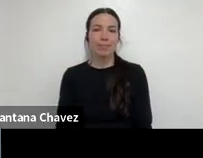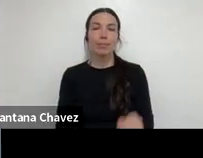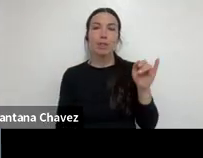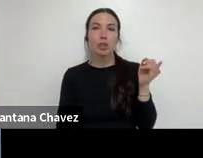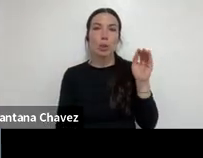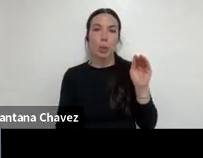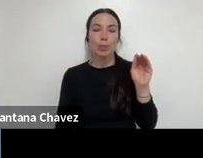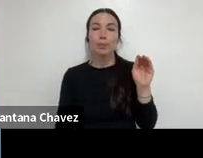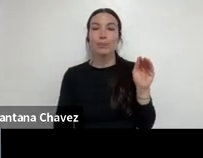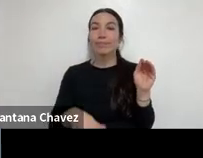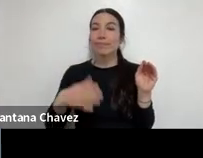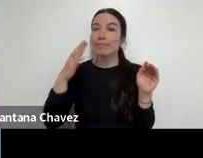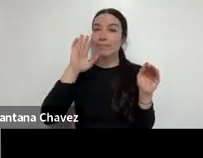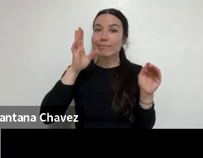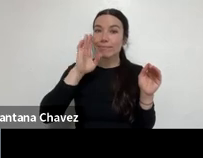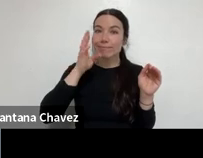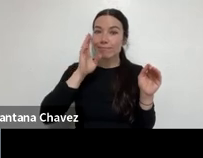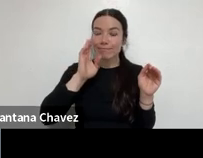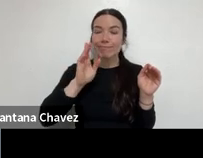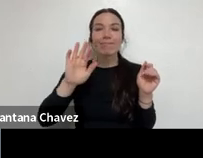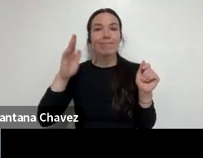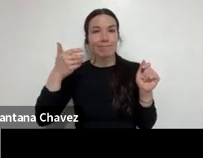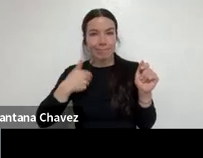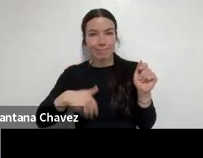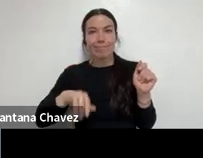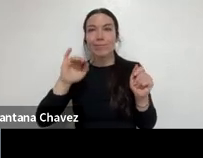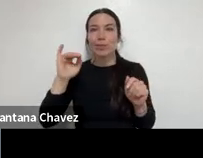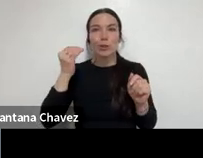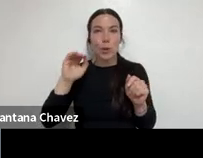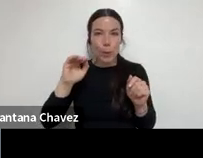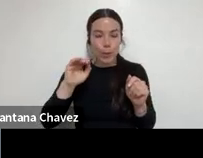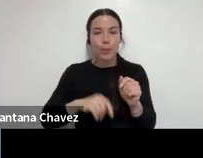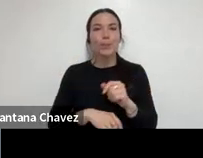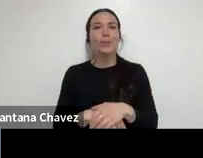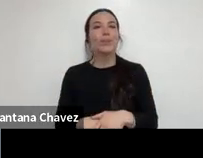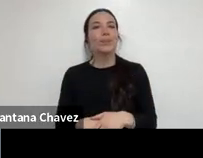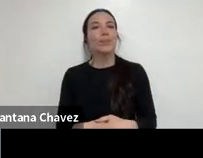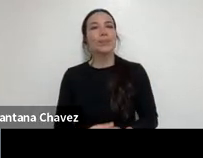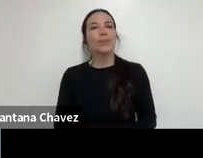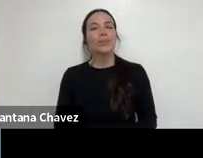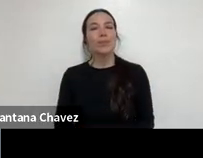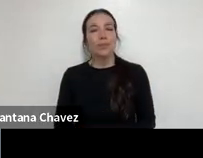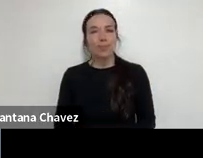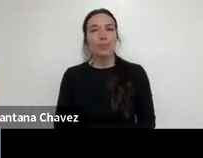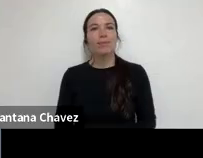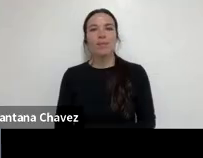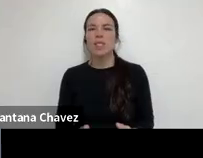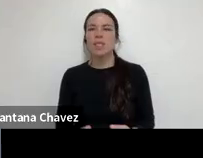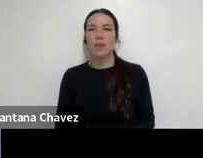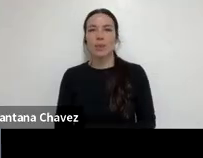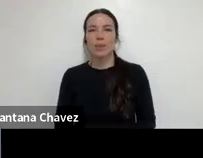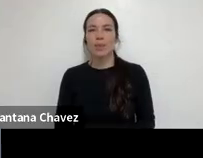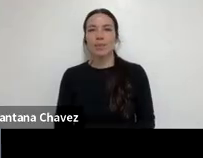Hello, everyone. It's me. I'm Joe again. And yes, so we can see from this